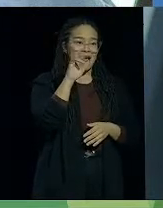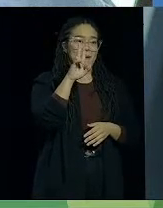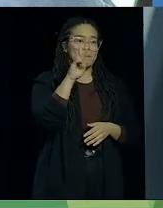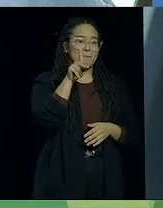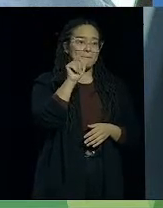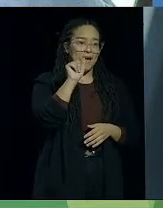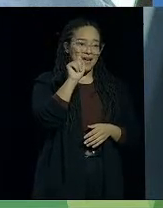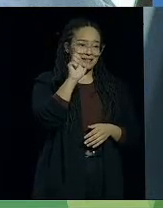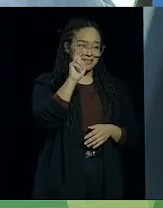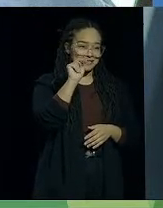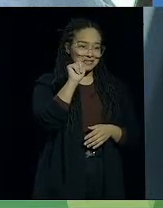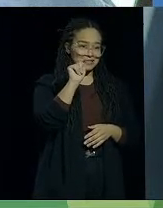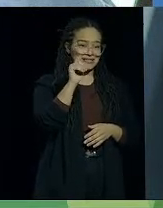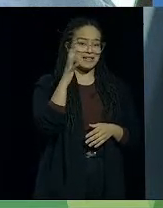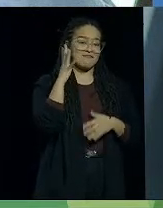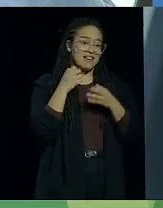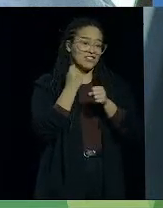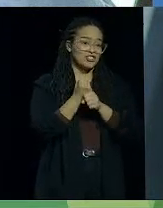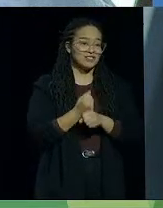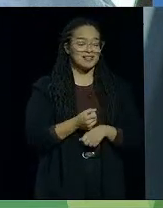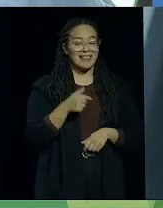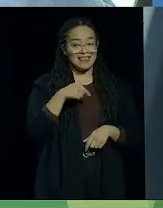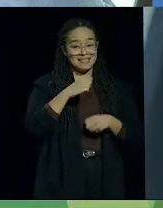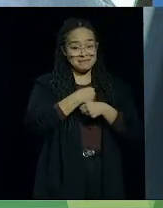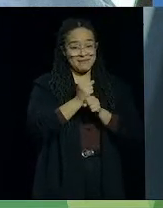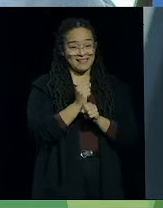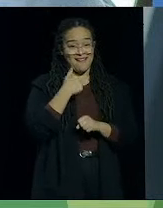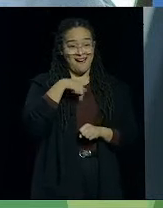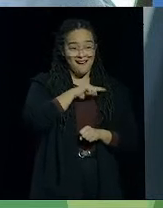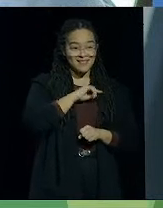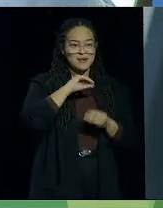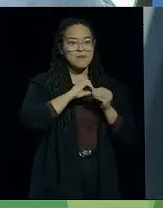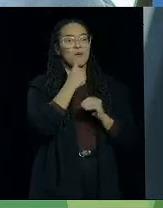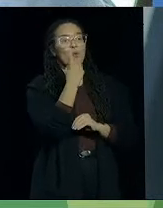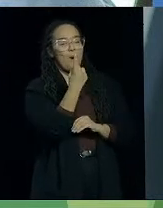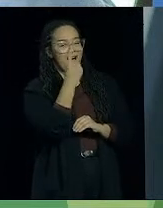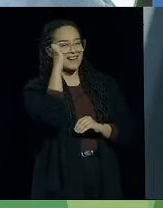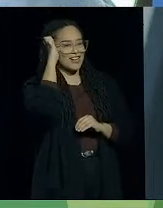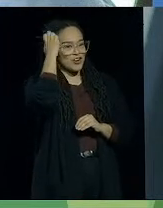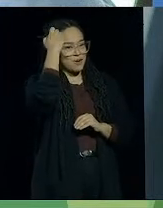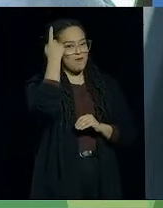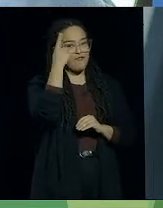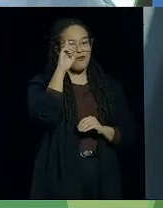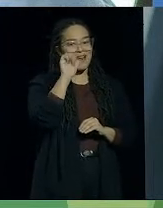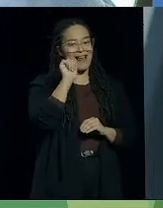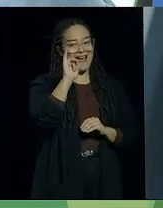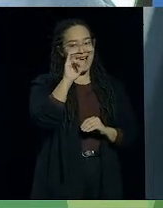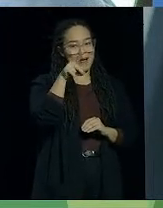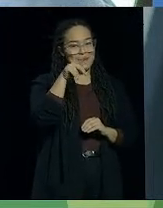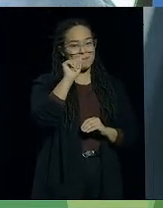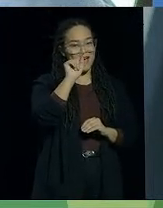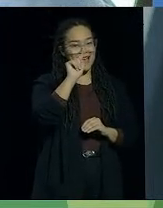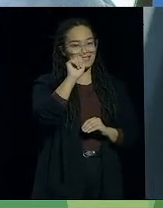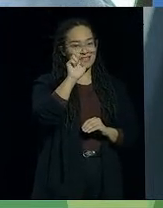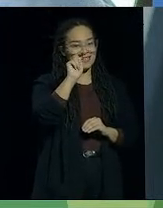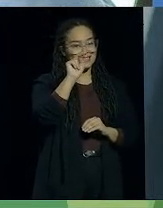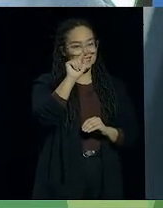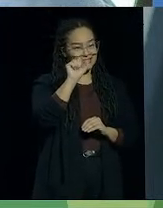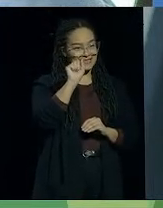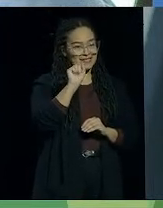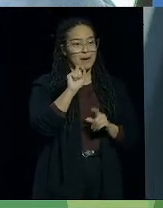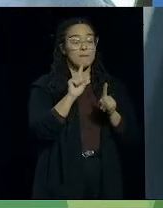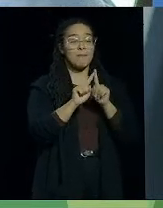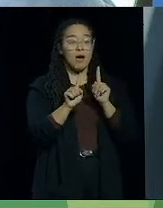years. This makes us #1 in Europe for AI patents, by the way. But